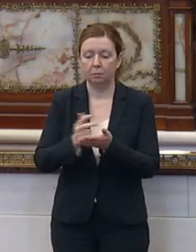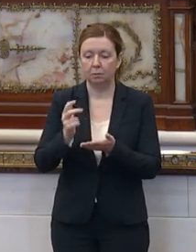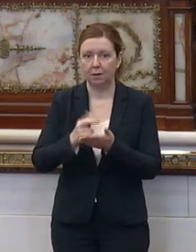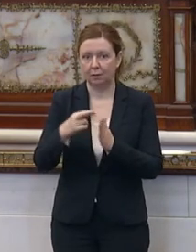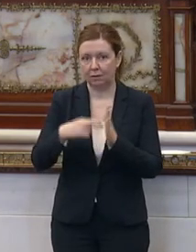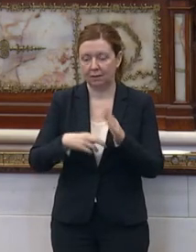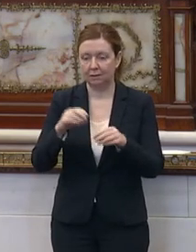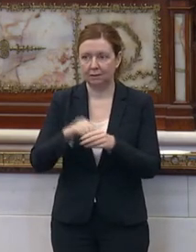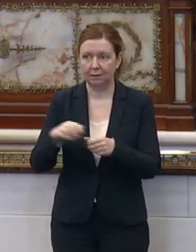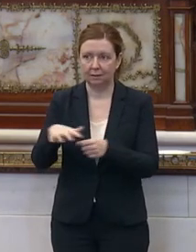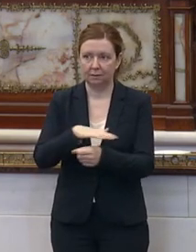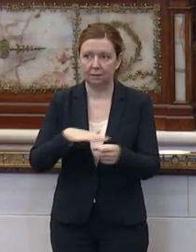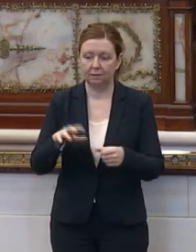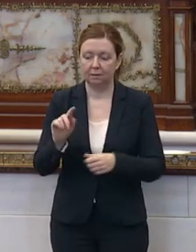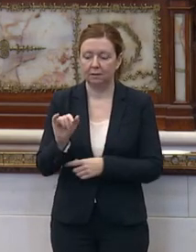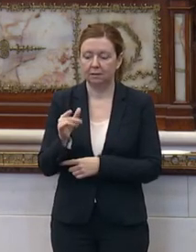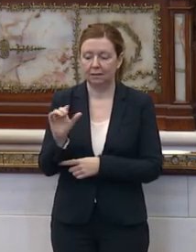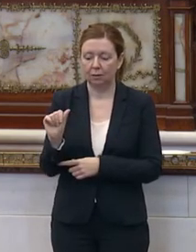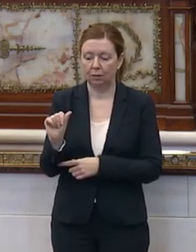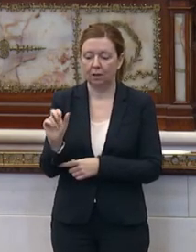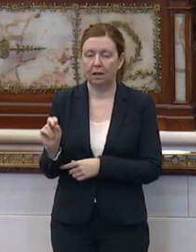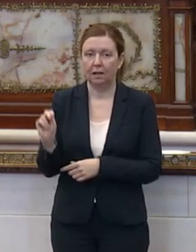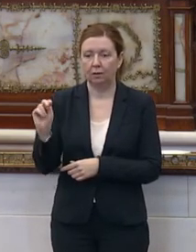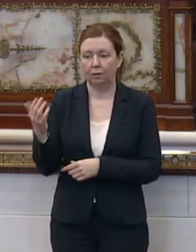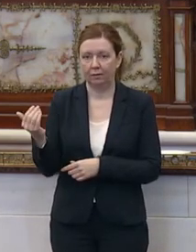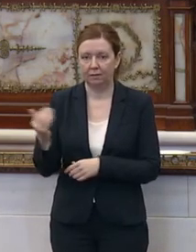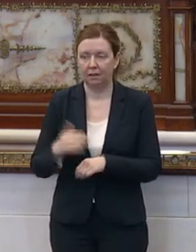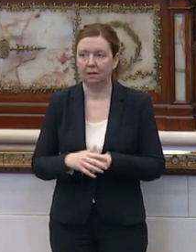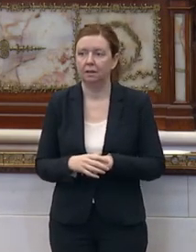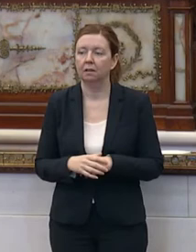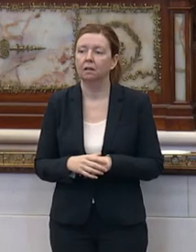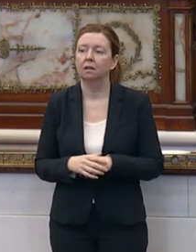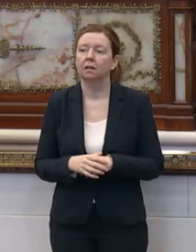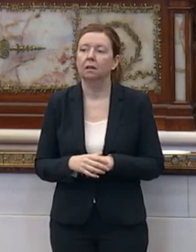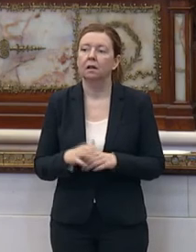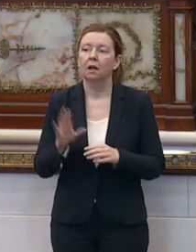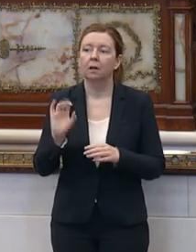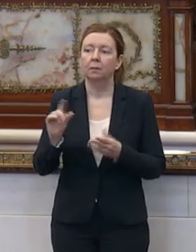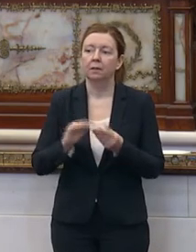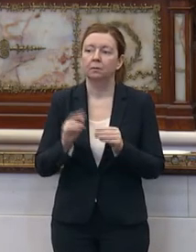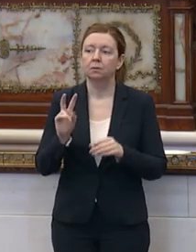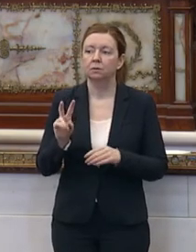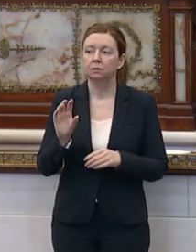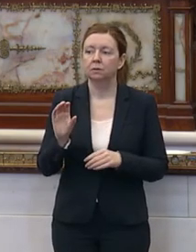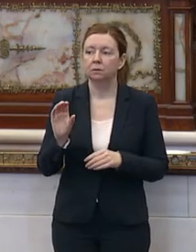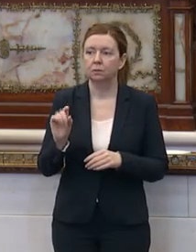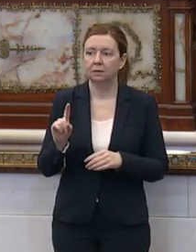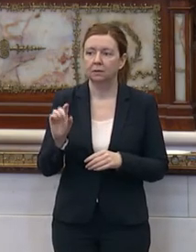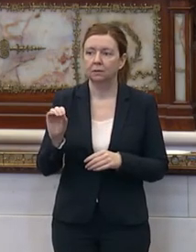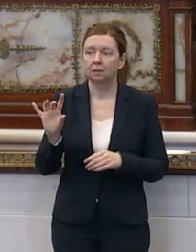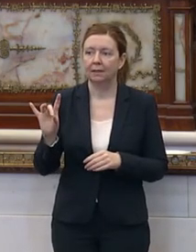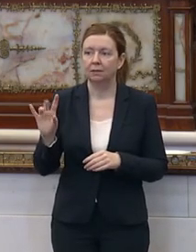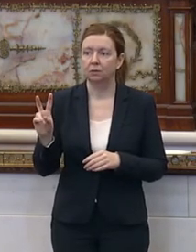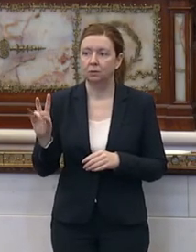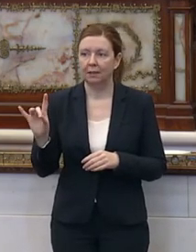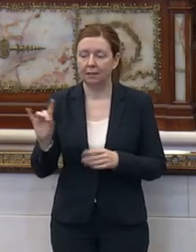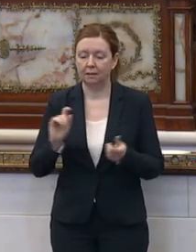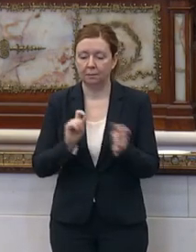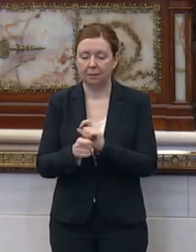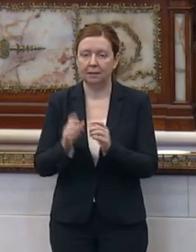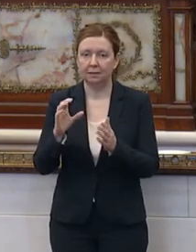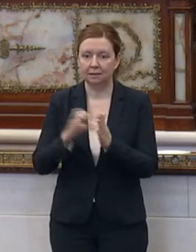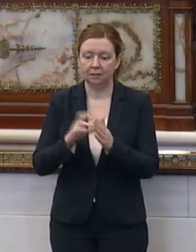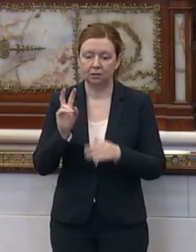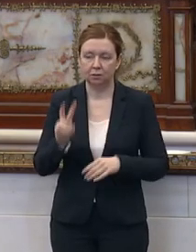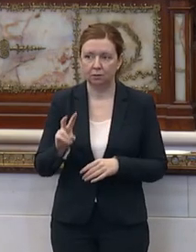regulations in the vicinity of Tioga Street and North 15th Street. And bill number 210828, entitled an ordinance amending section 2 of